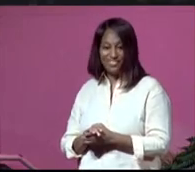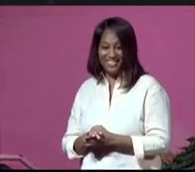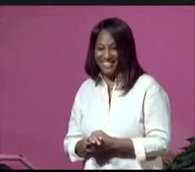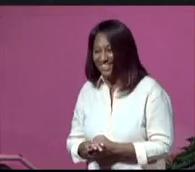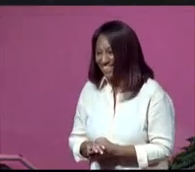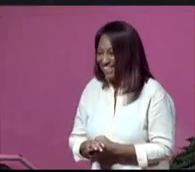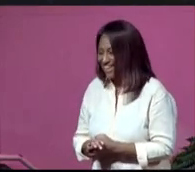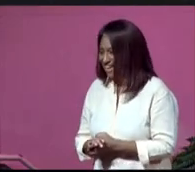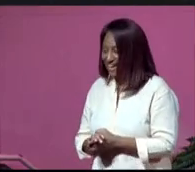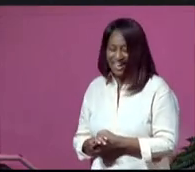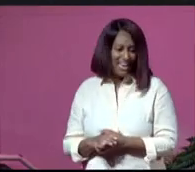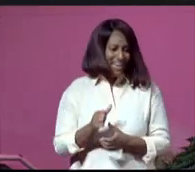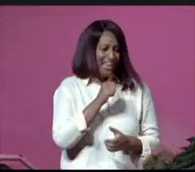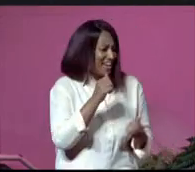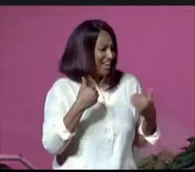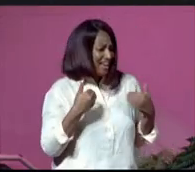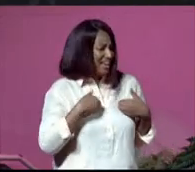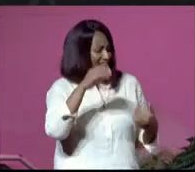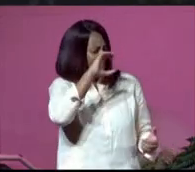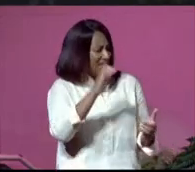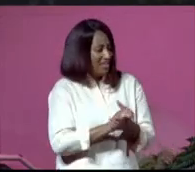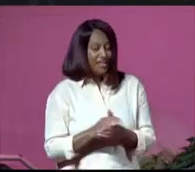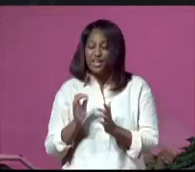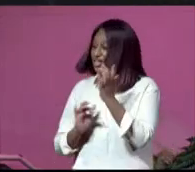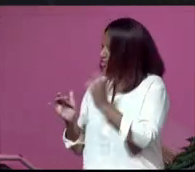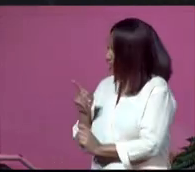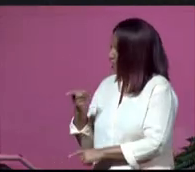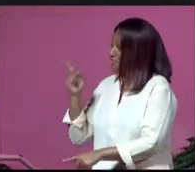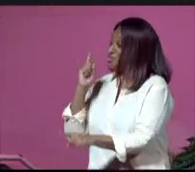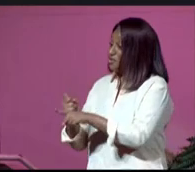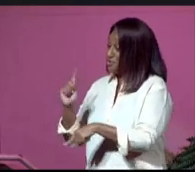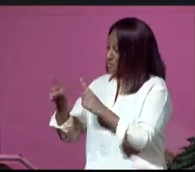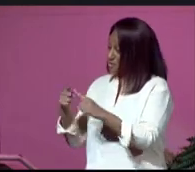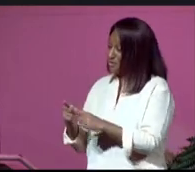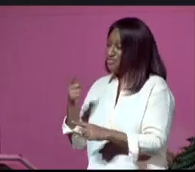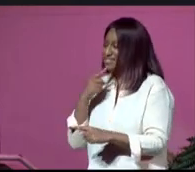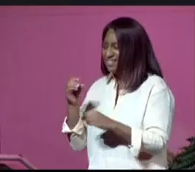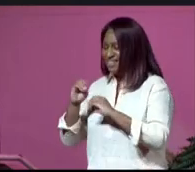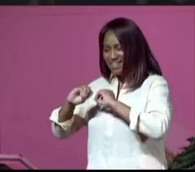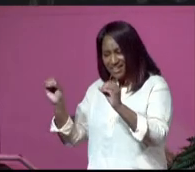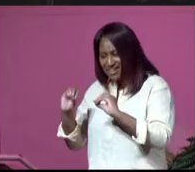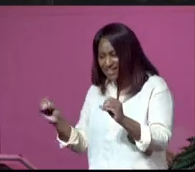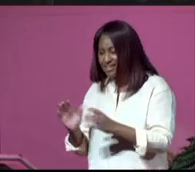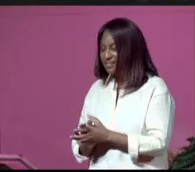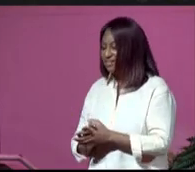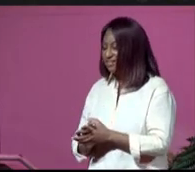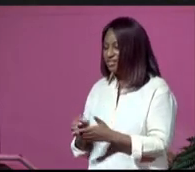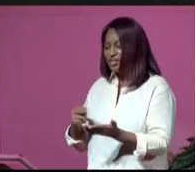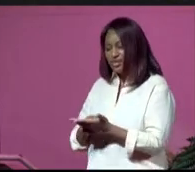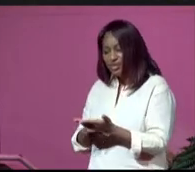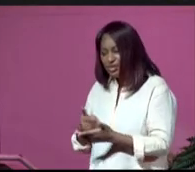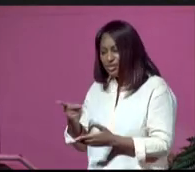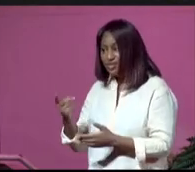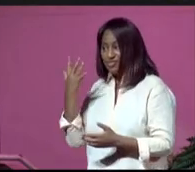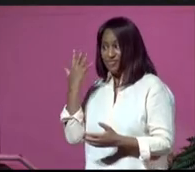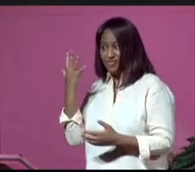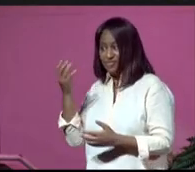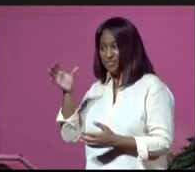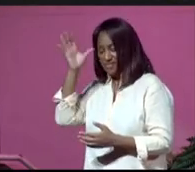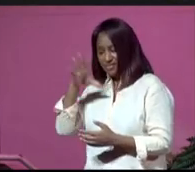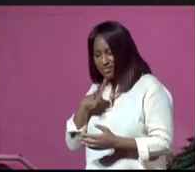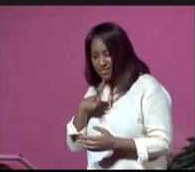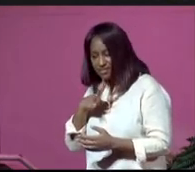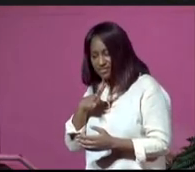I have no husband, she replied. Jesus said to her, you are right when you say you have no husband. The fact is, you've had five